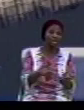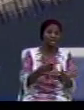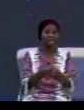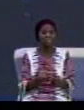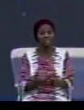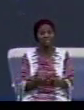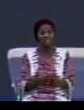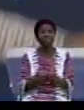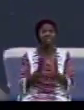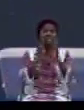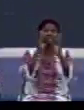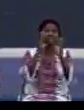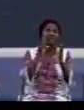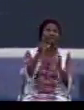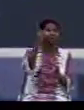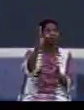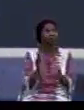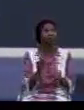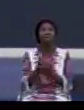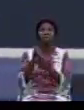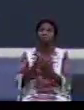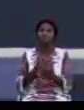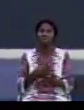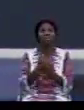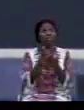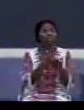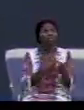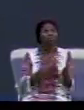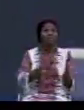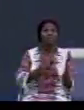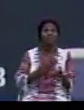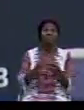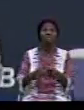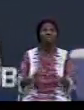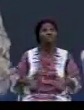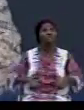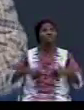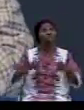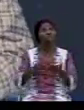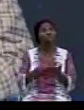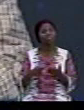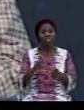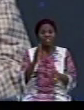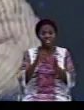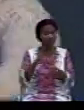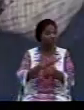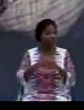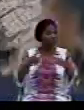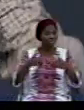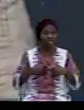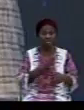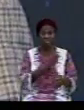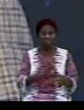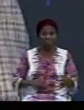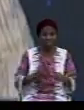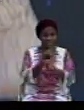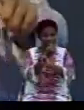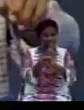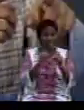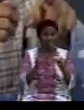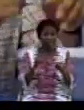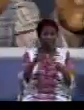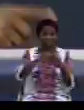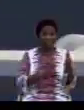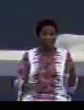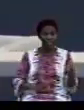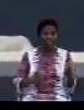help me. God, I want to live righteous. If you don't have Christ, salvation in Christ, eternal life in